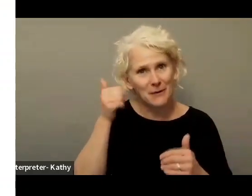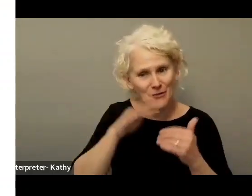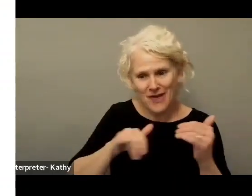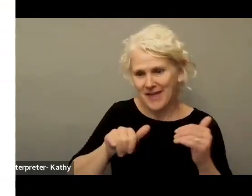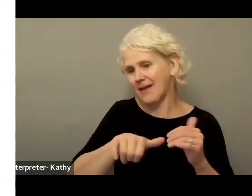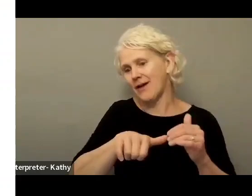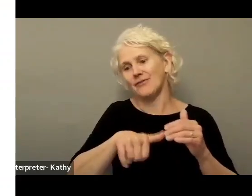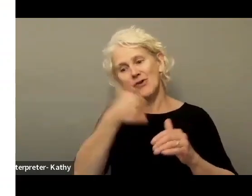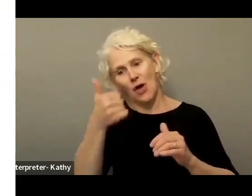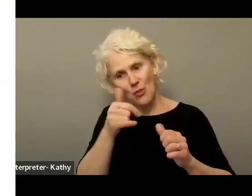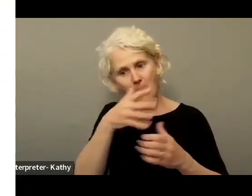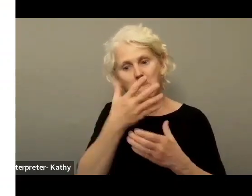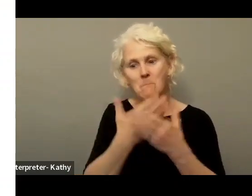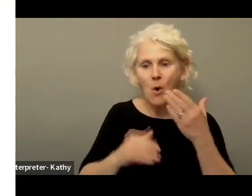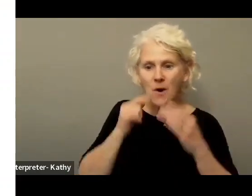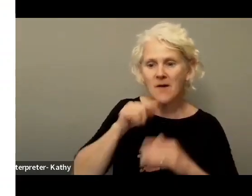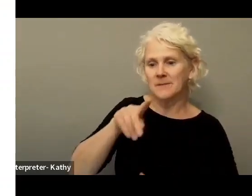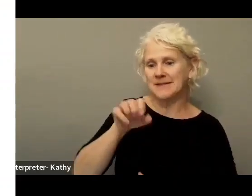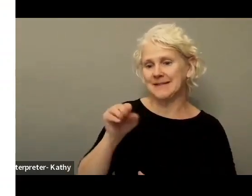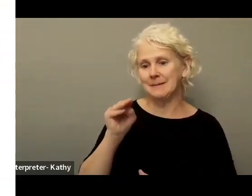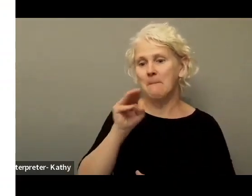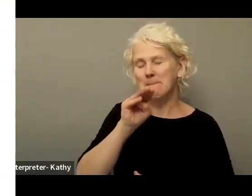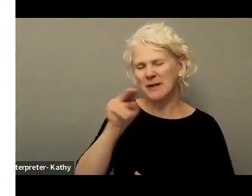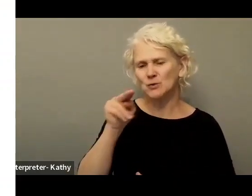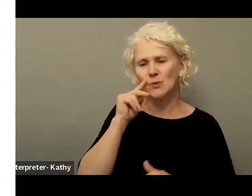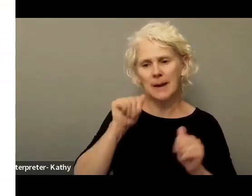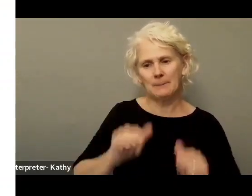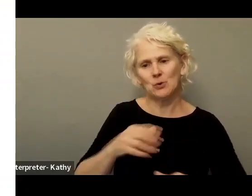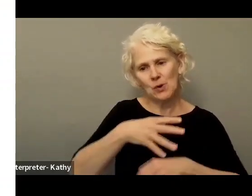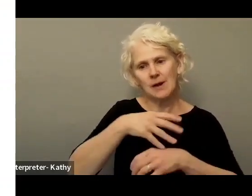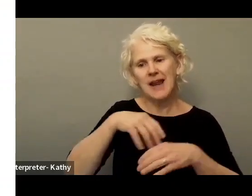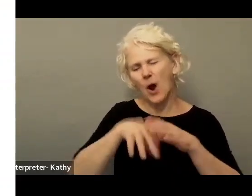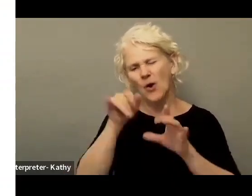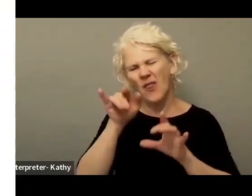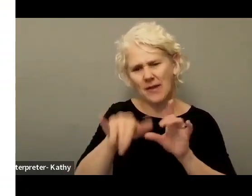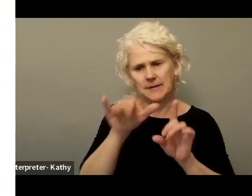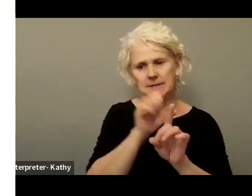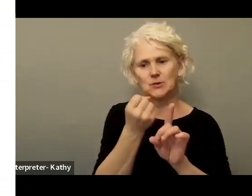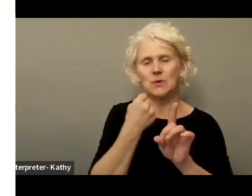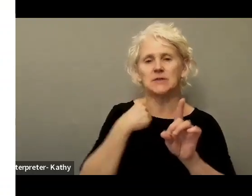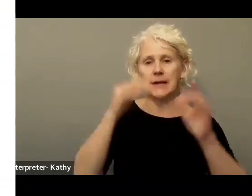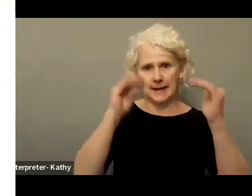everybody else to pull out of this. Next slide.